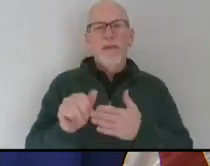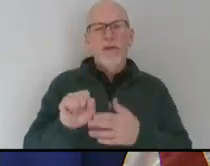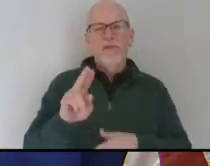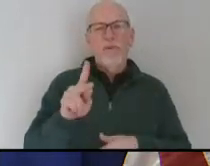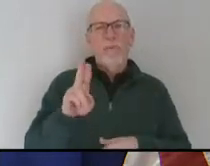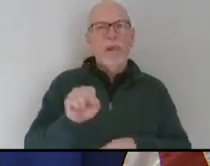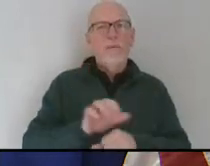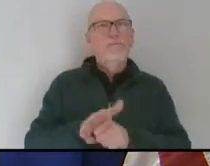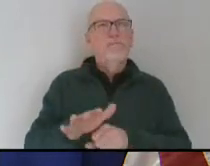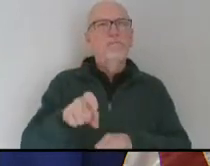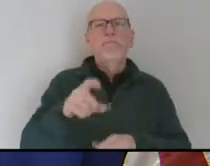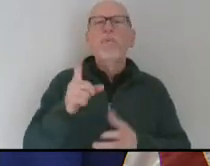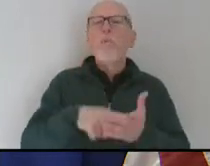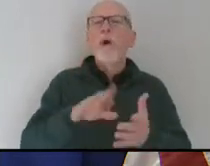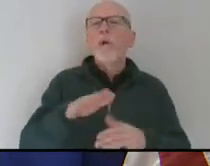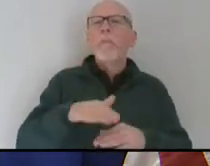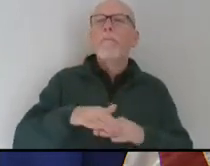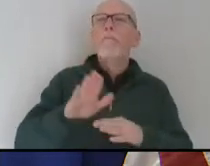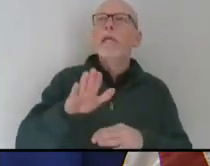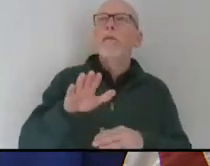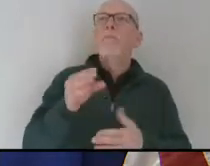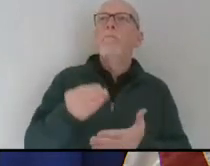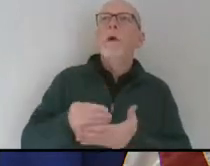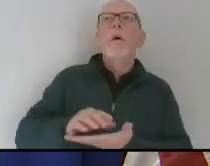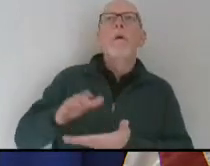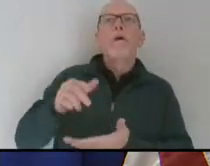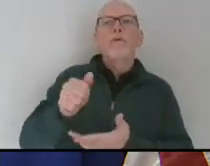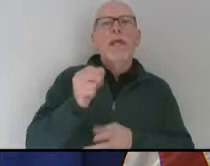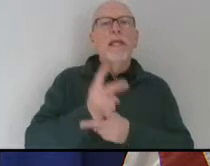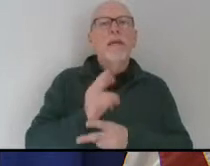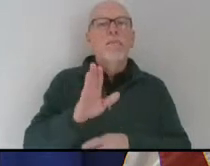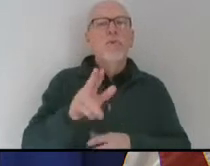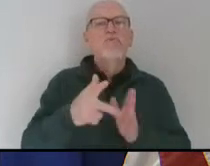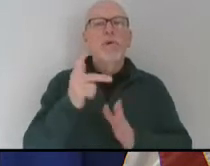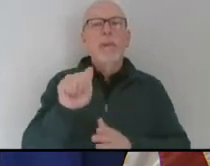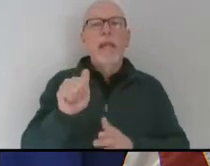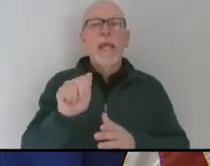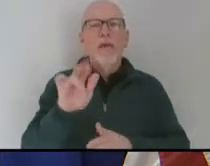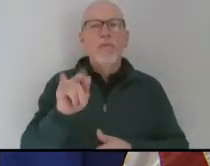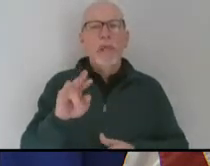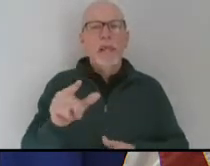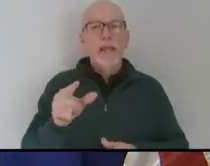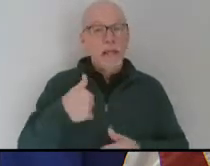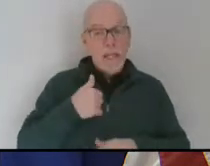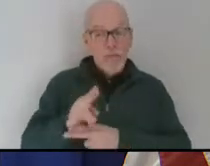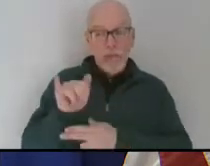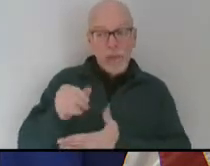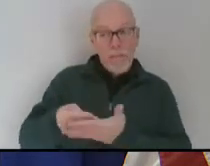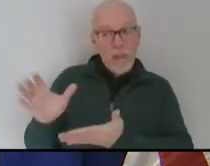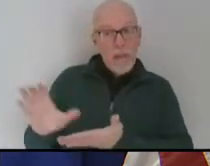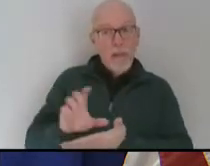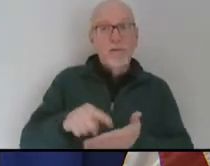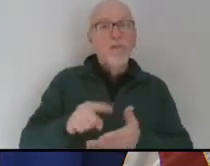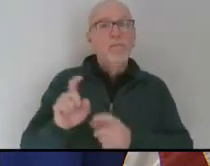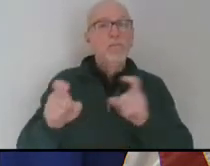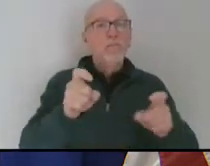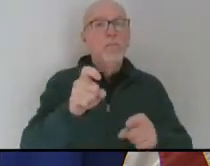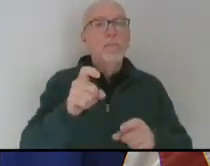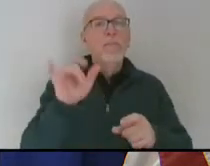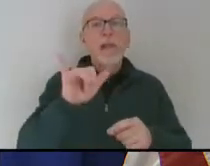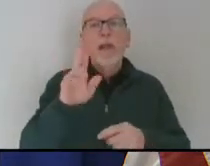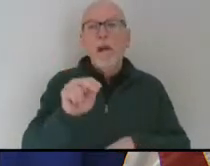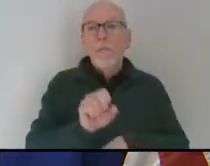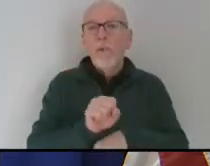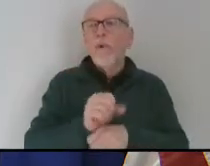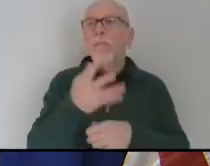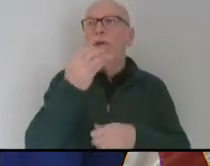is the minimum amount of reserves needed to maintain our AAA rating? And could we use some of the surplus to fund public programs like unemployment,